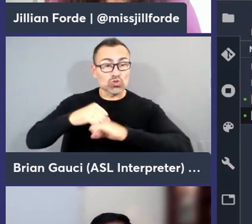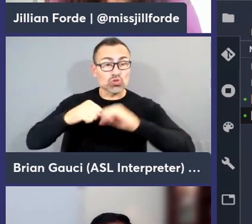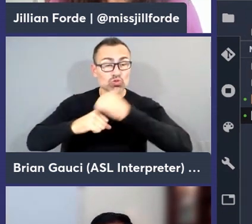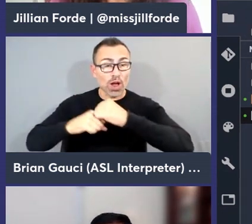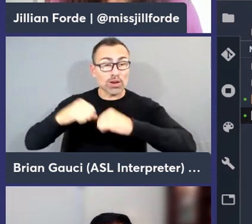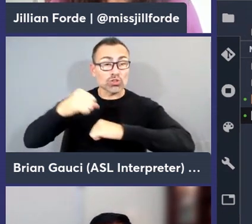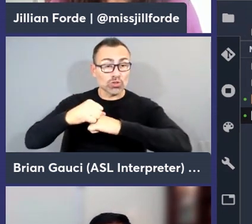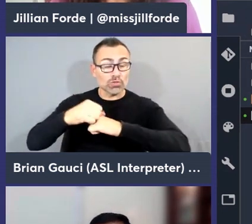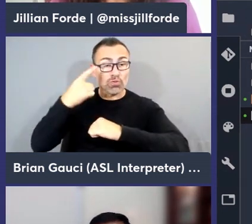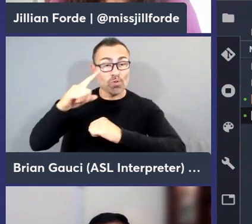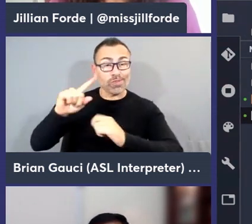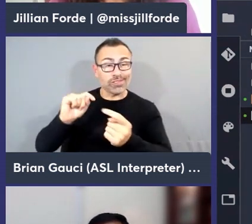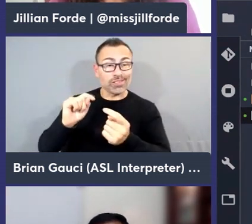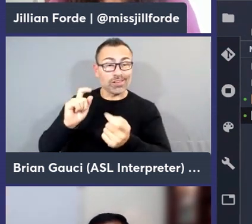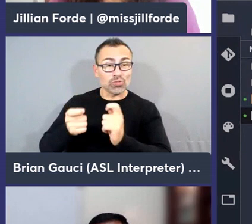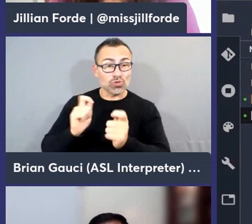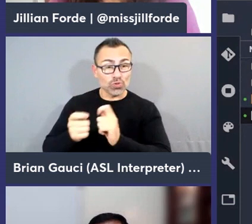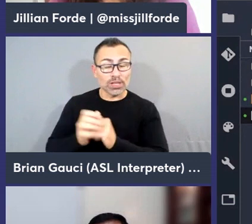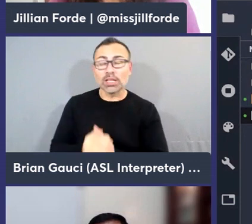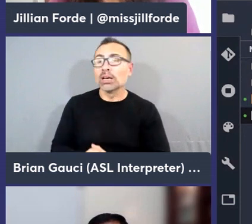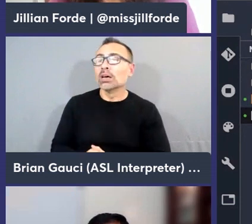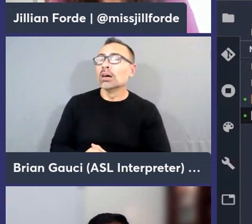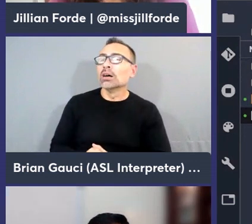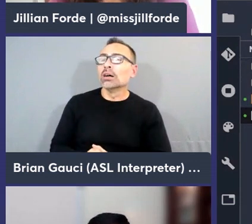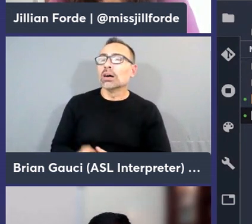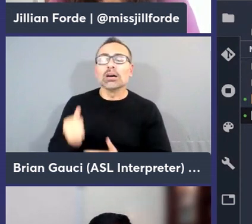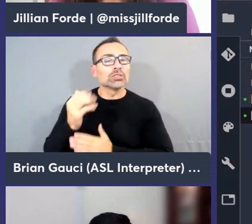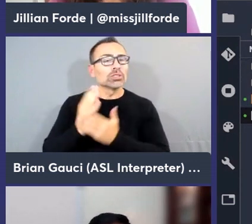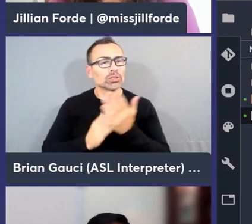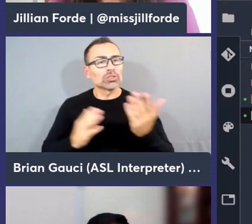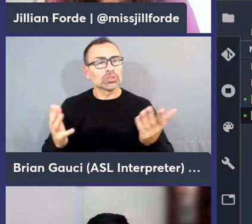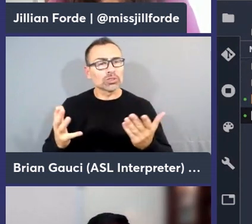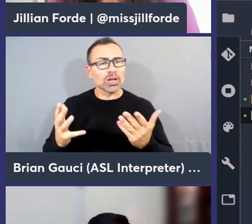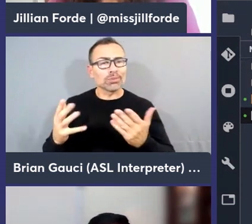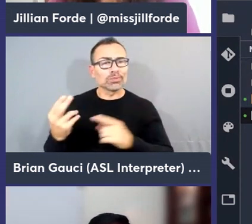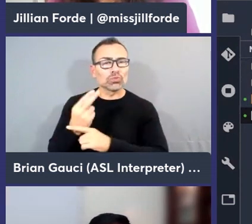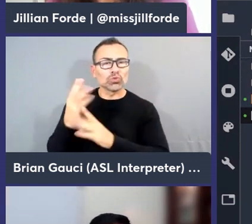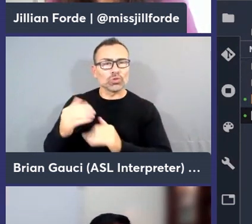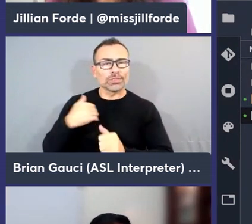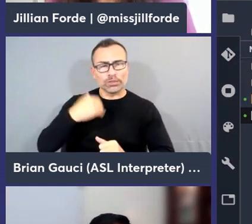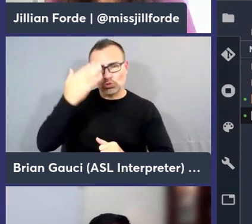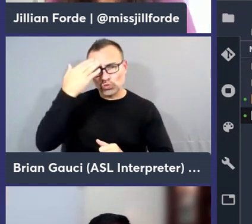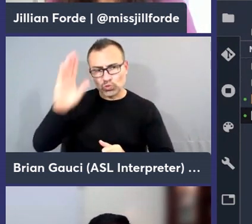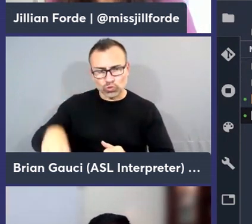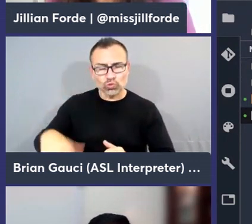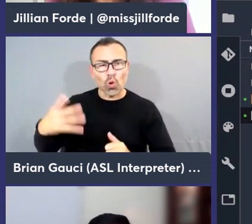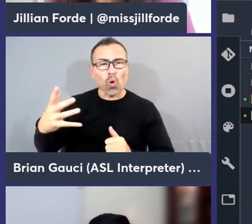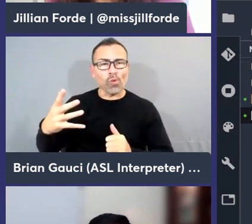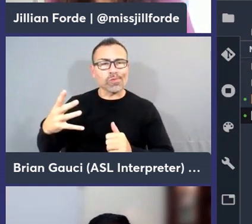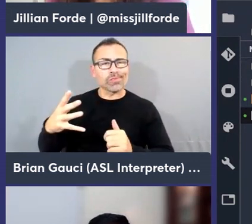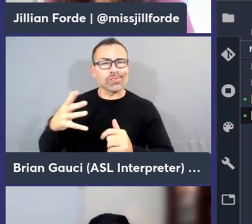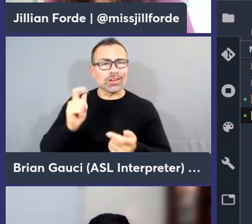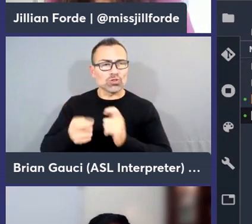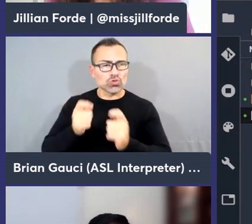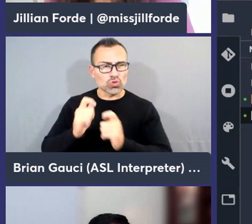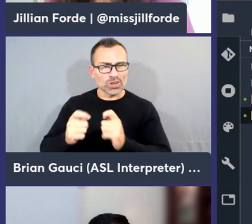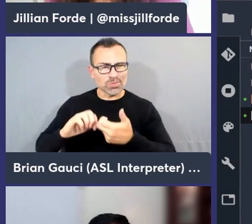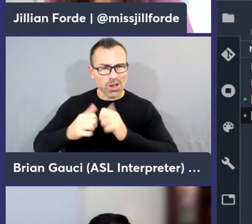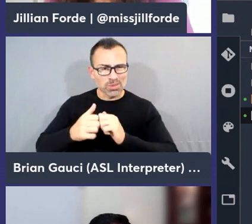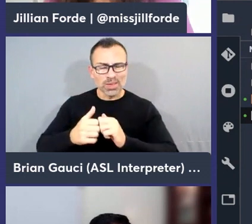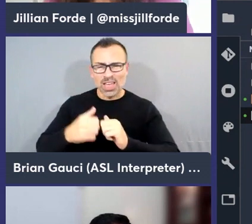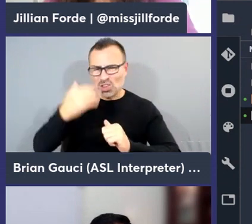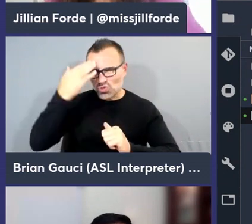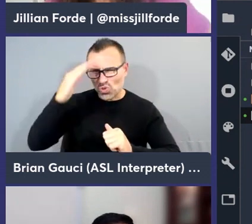if some practitioners are really aware of the structure of the tuning problem, so in that case, they actually specify